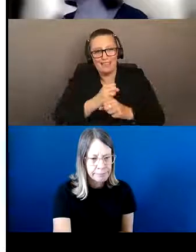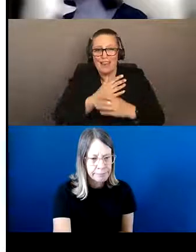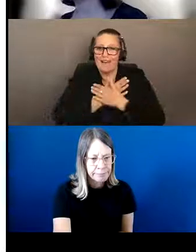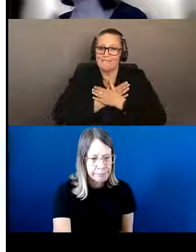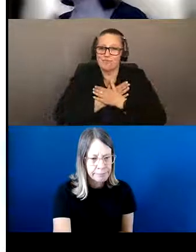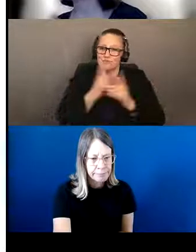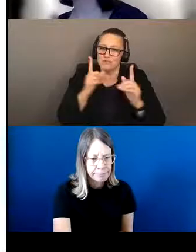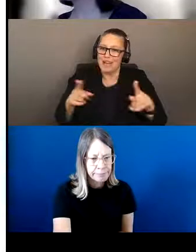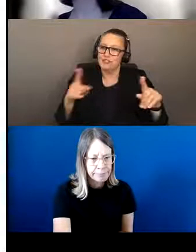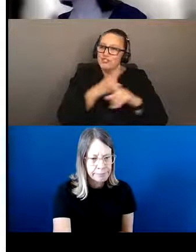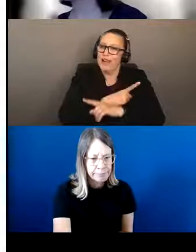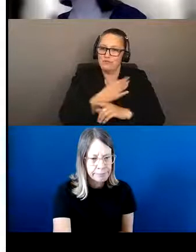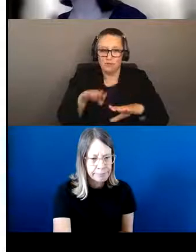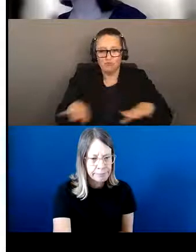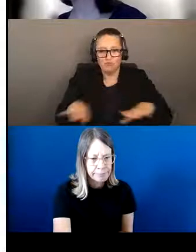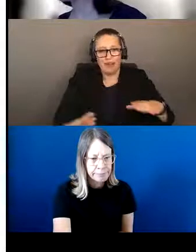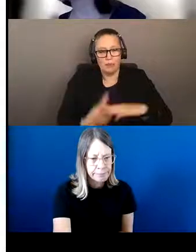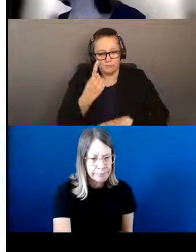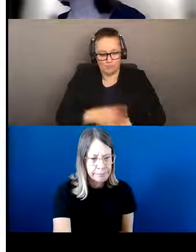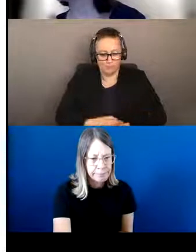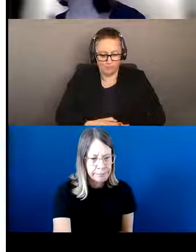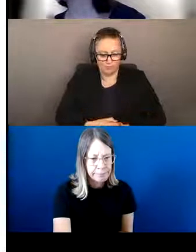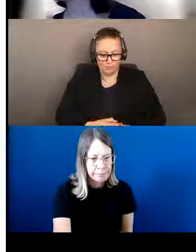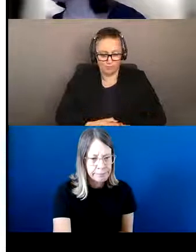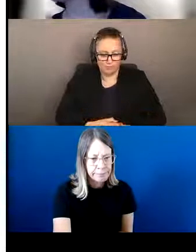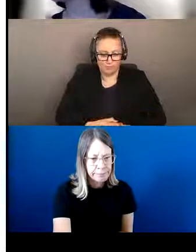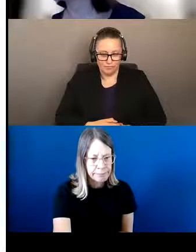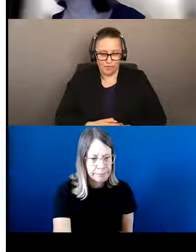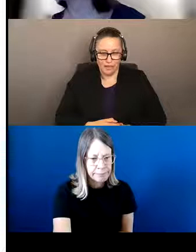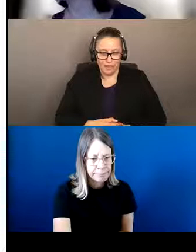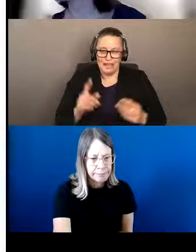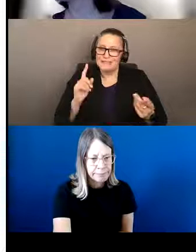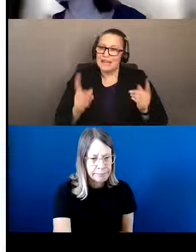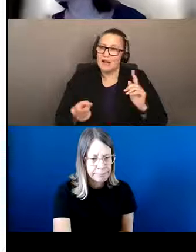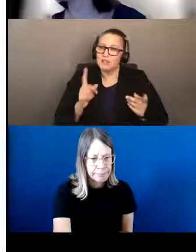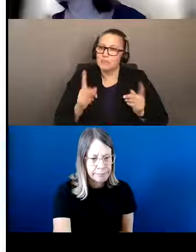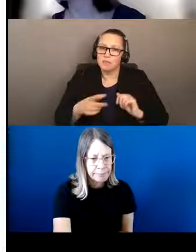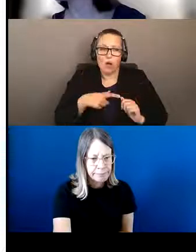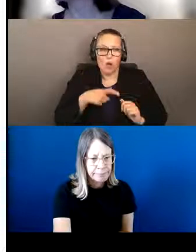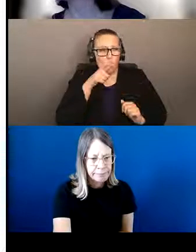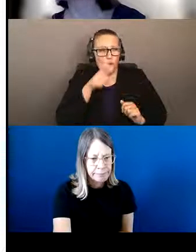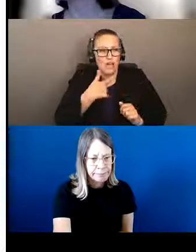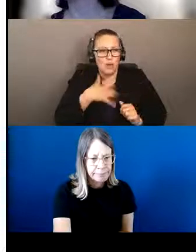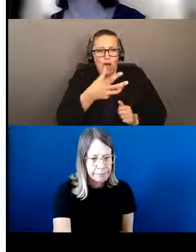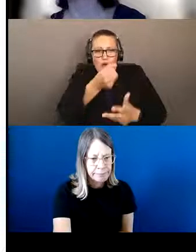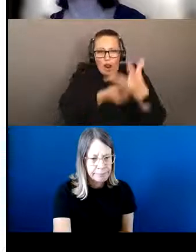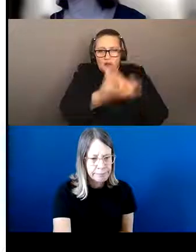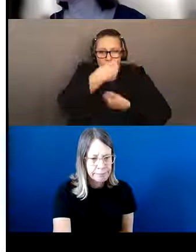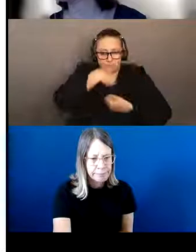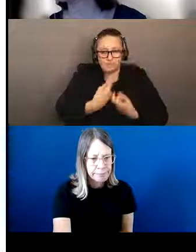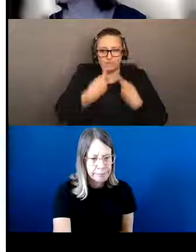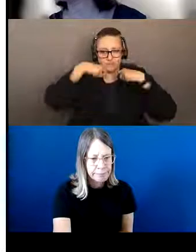quote, Sometimes I want to retract my words, blind them, swallow them, so they can't enter the